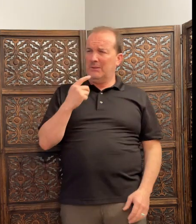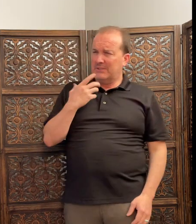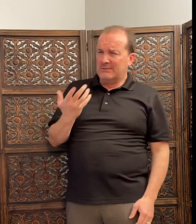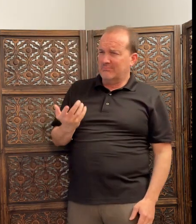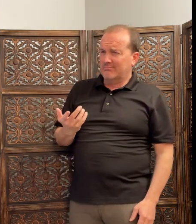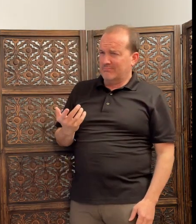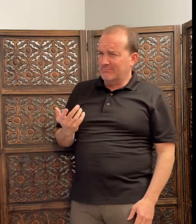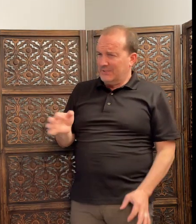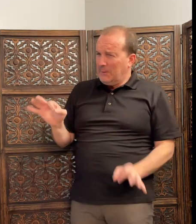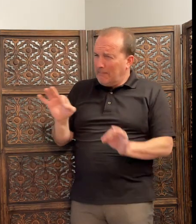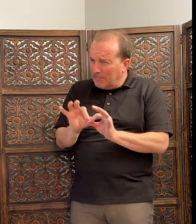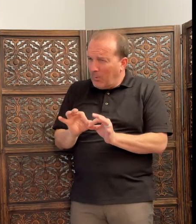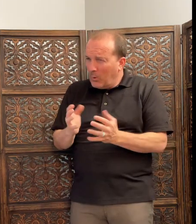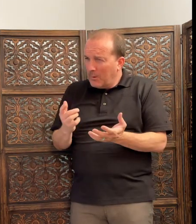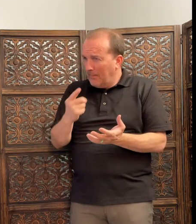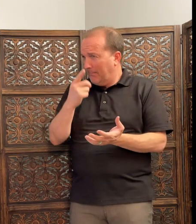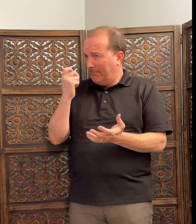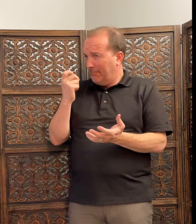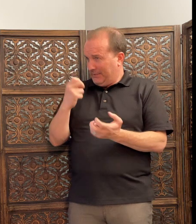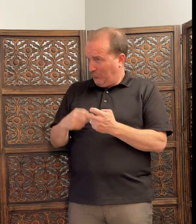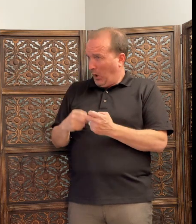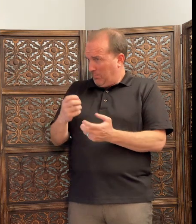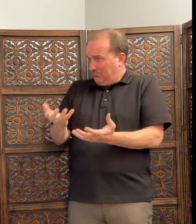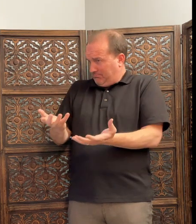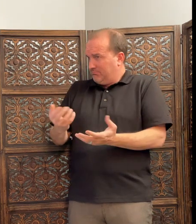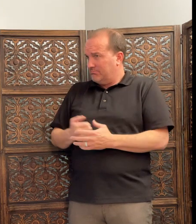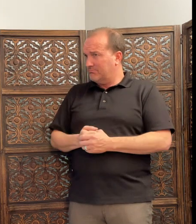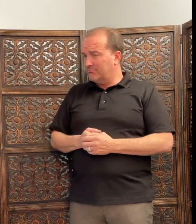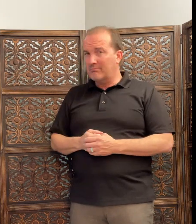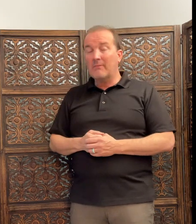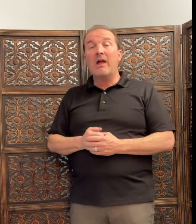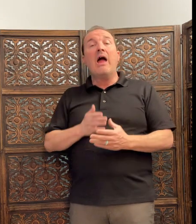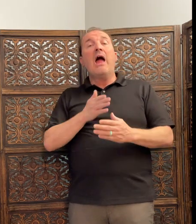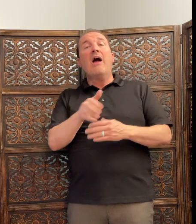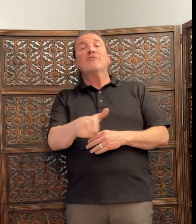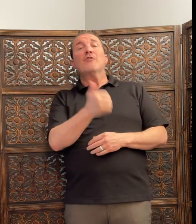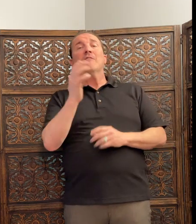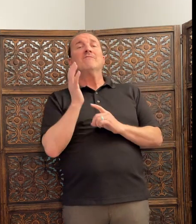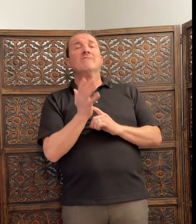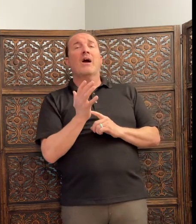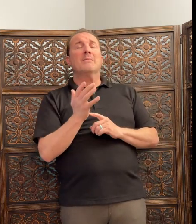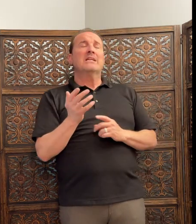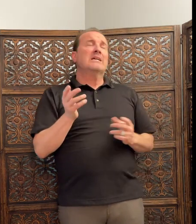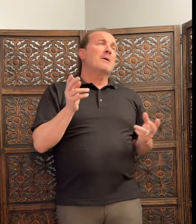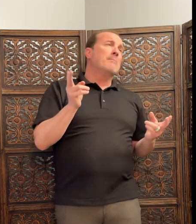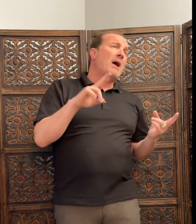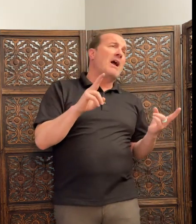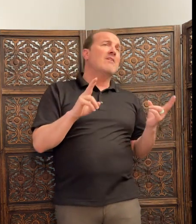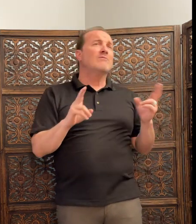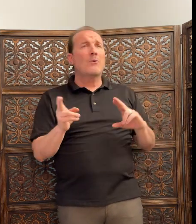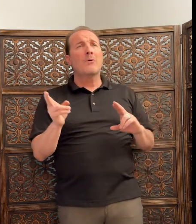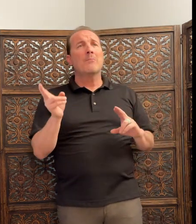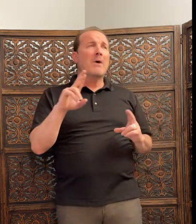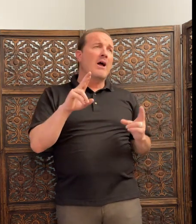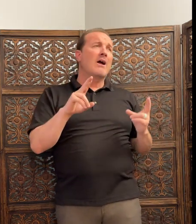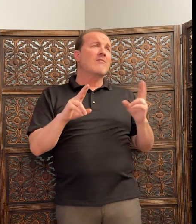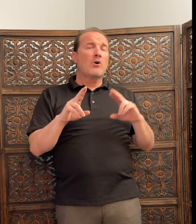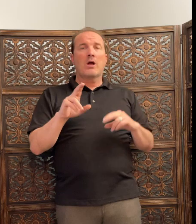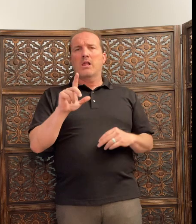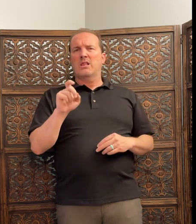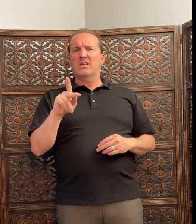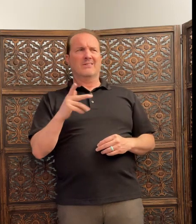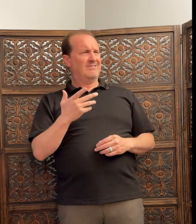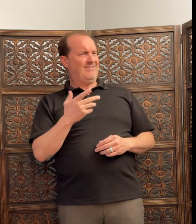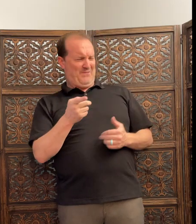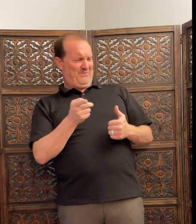important? Sam follows up with, it's important because it's a problem. After another 5 minutes of back and forth,